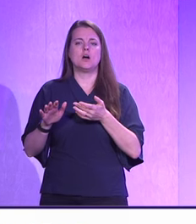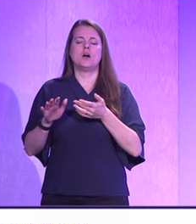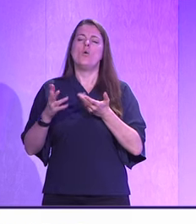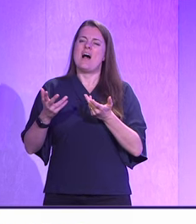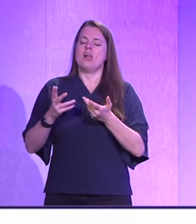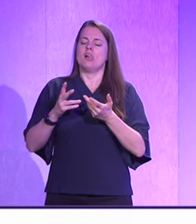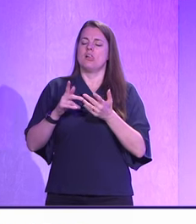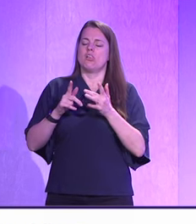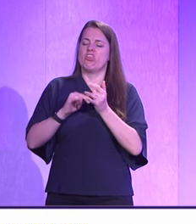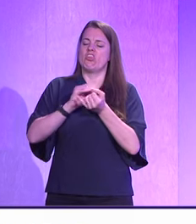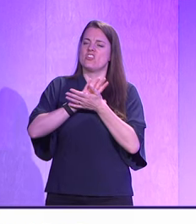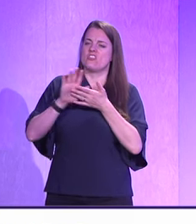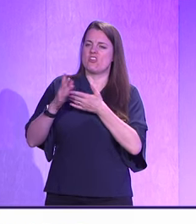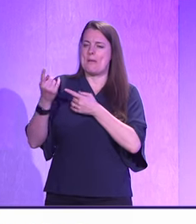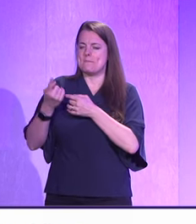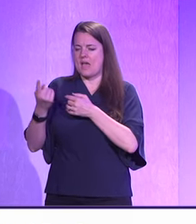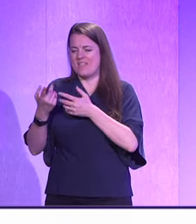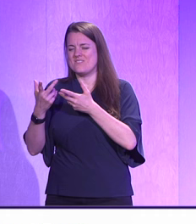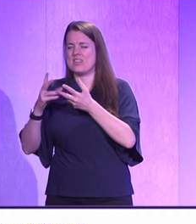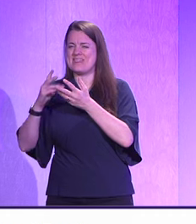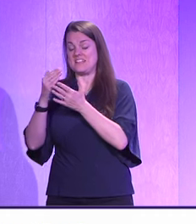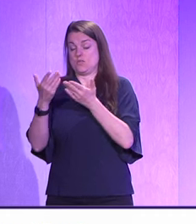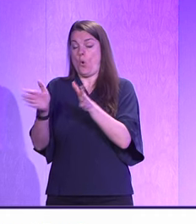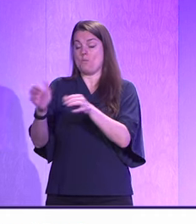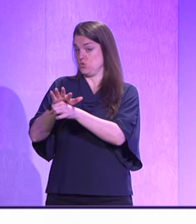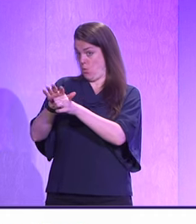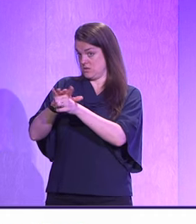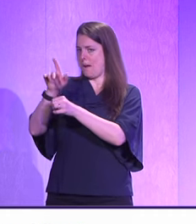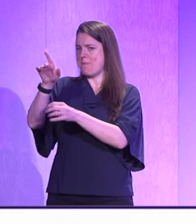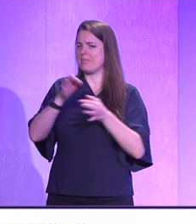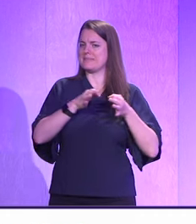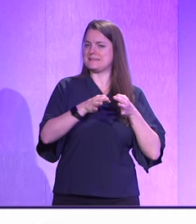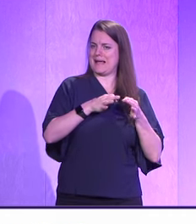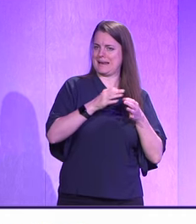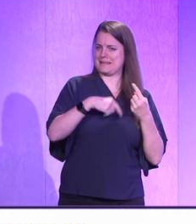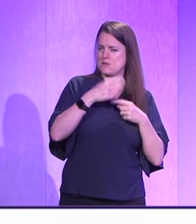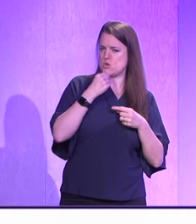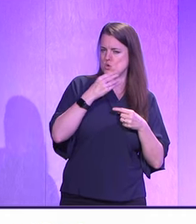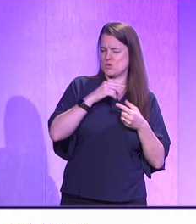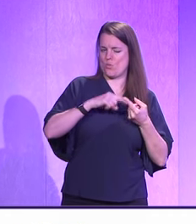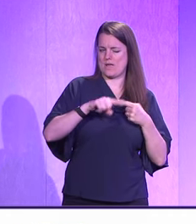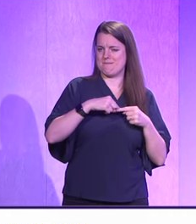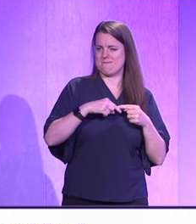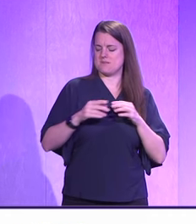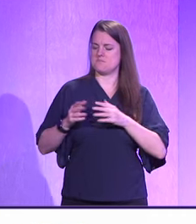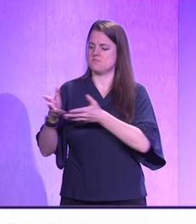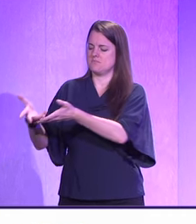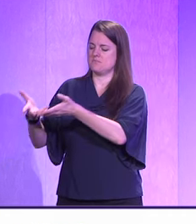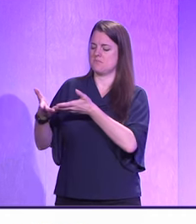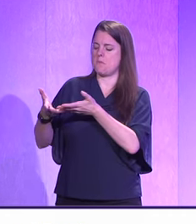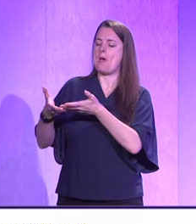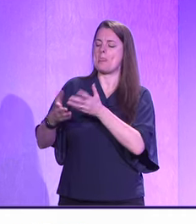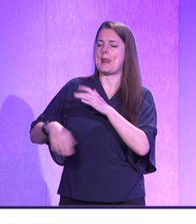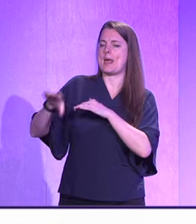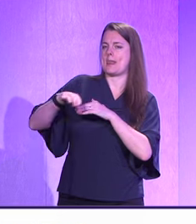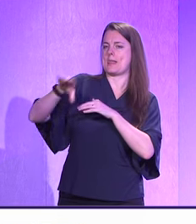the heuristics themselves, the criteria are Creative Commons or open source, but the techniques that we use, we've kind of done some additional things on top.